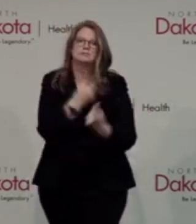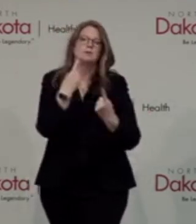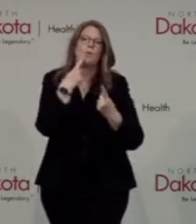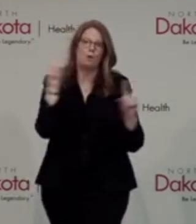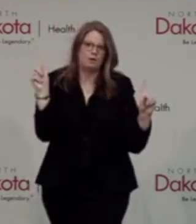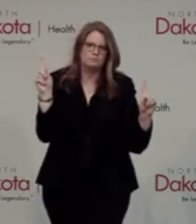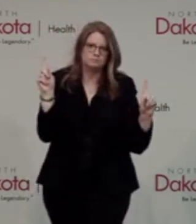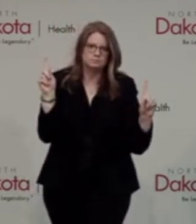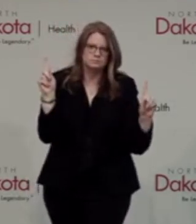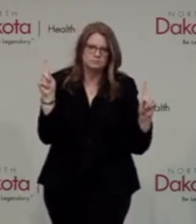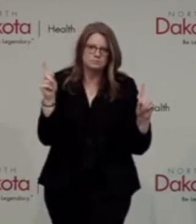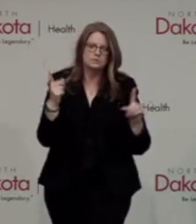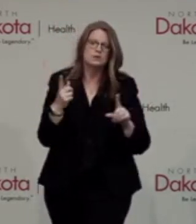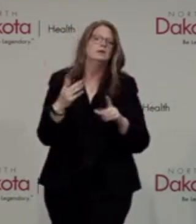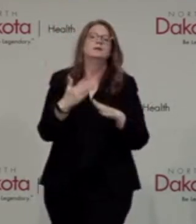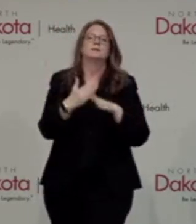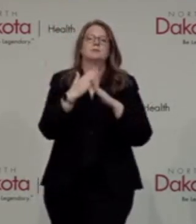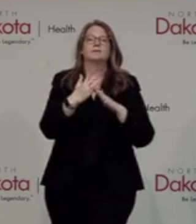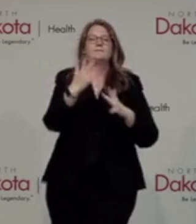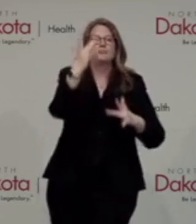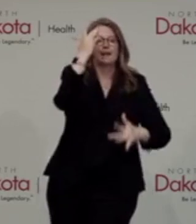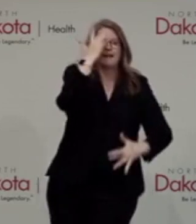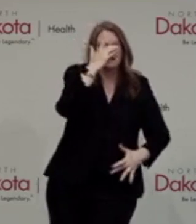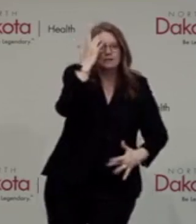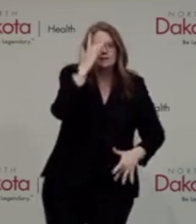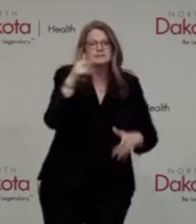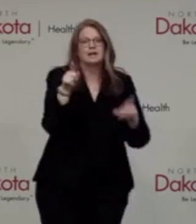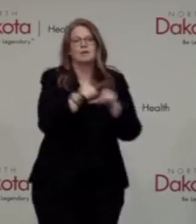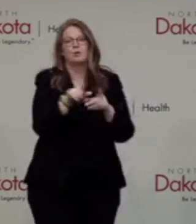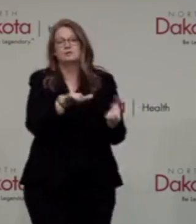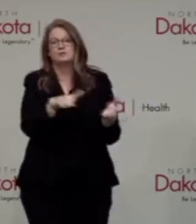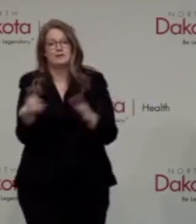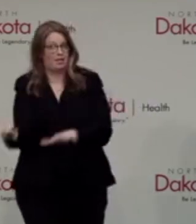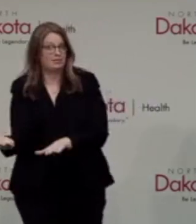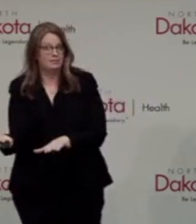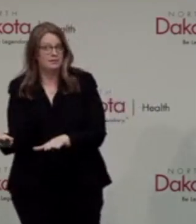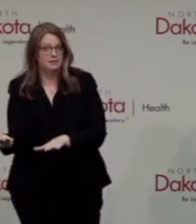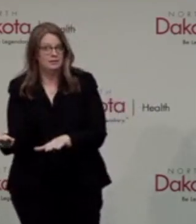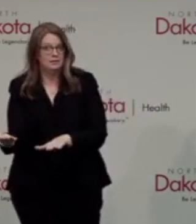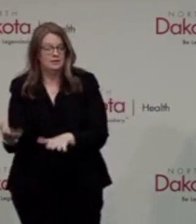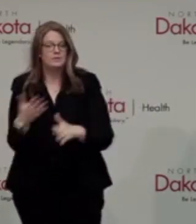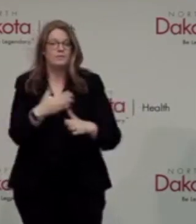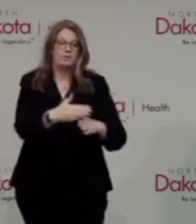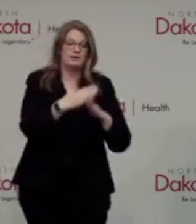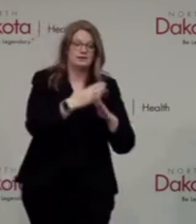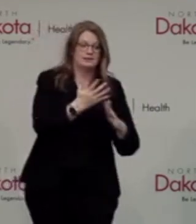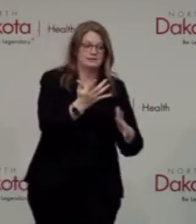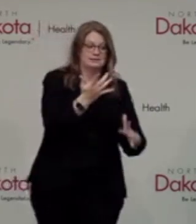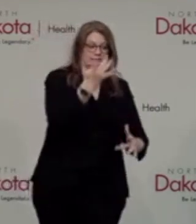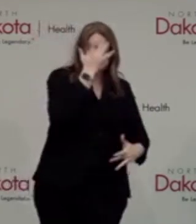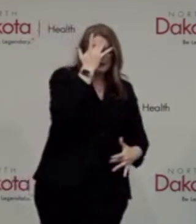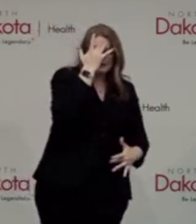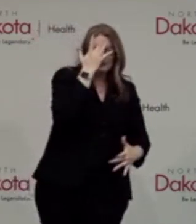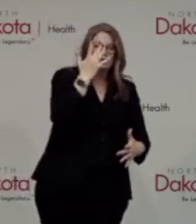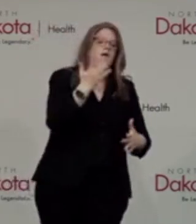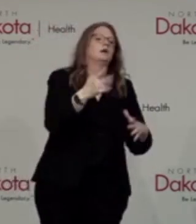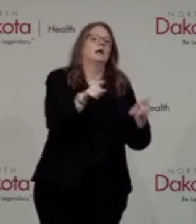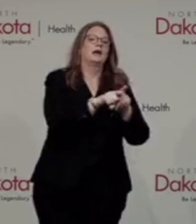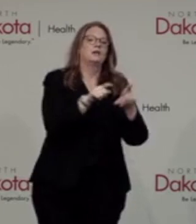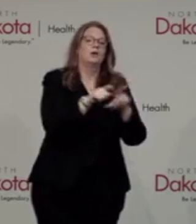at protecting against illness and against mortality. And when they protect against the illness, they protect